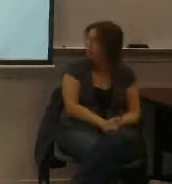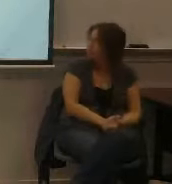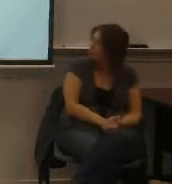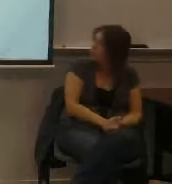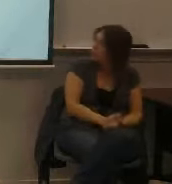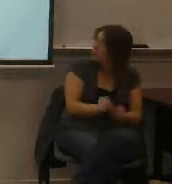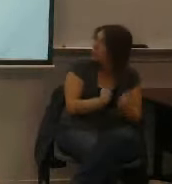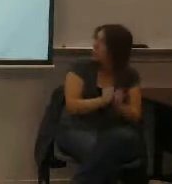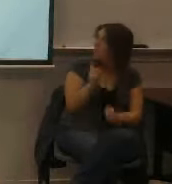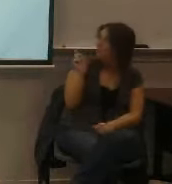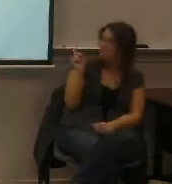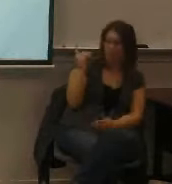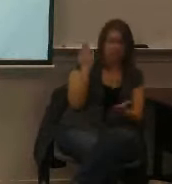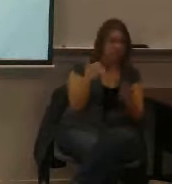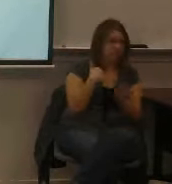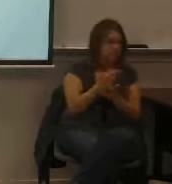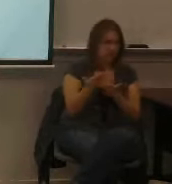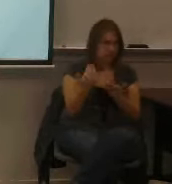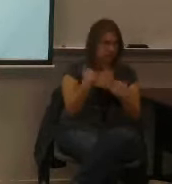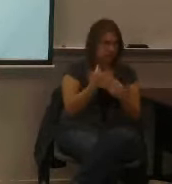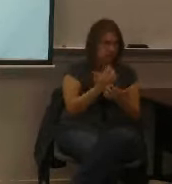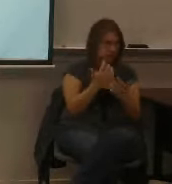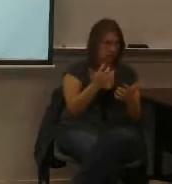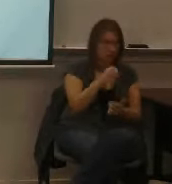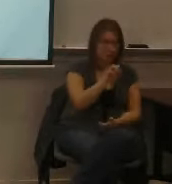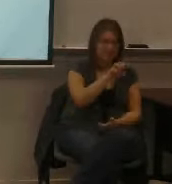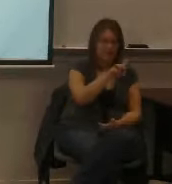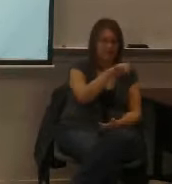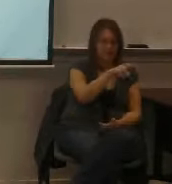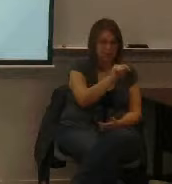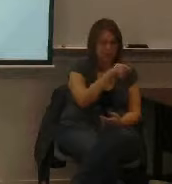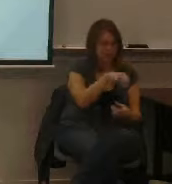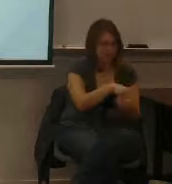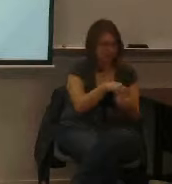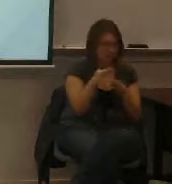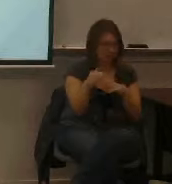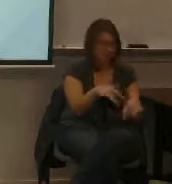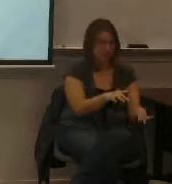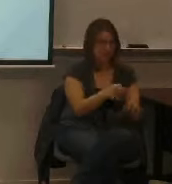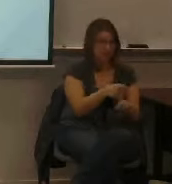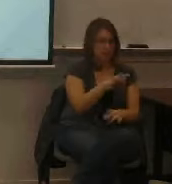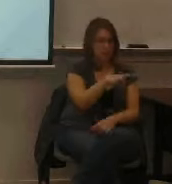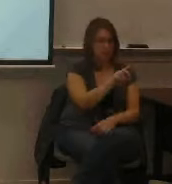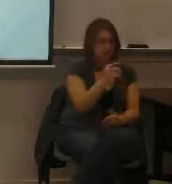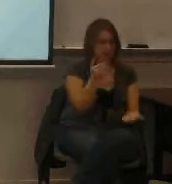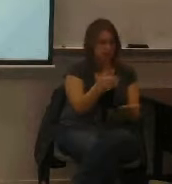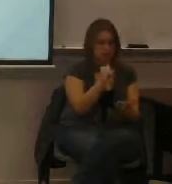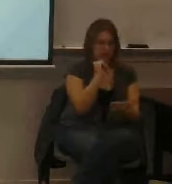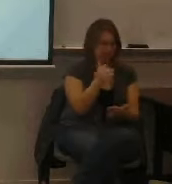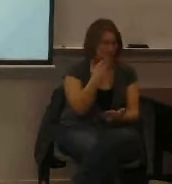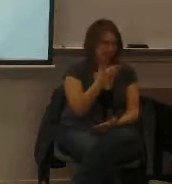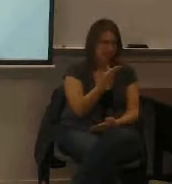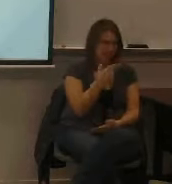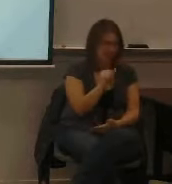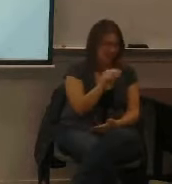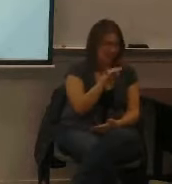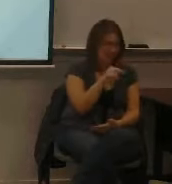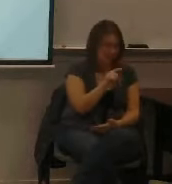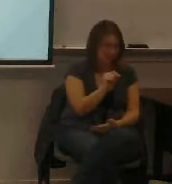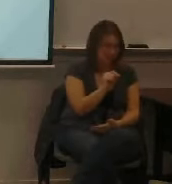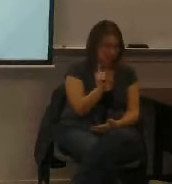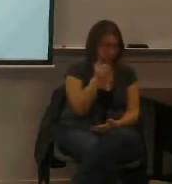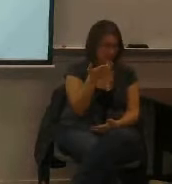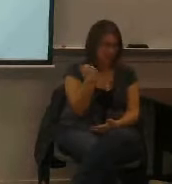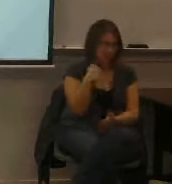You know, in this case, you might have something that had a lot of sediment or something that poured in from the field nearby, so it's just not suitable habitat where they happen to